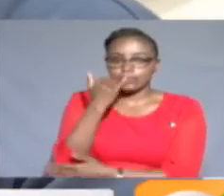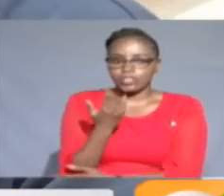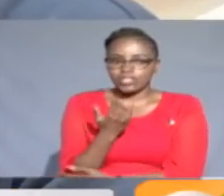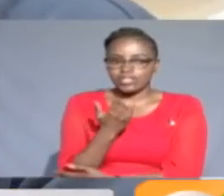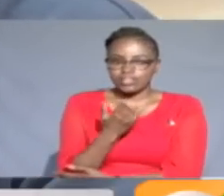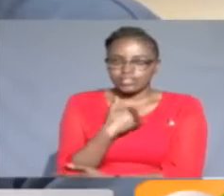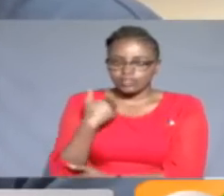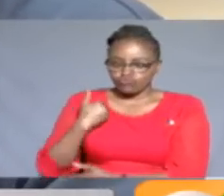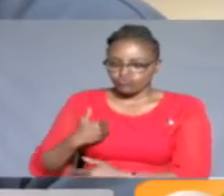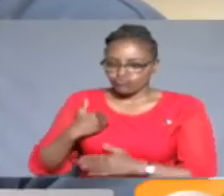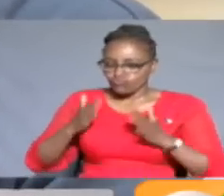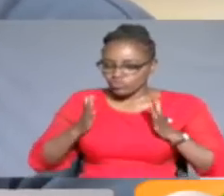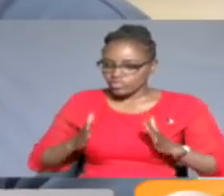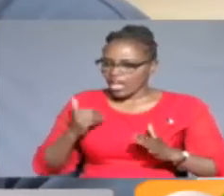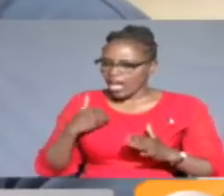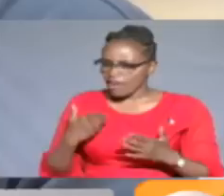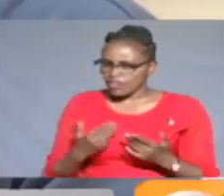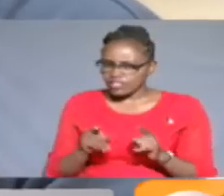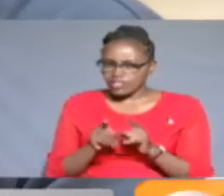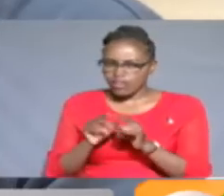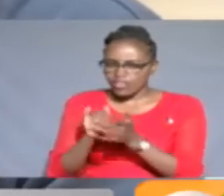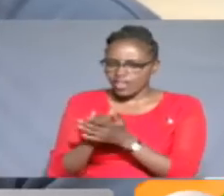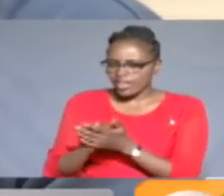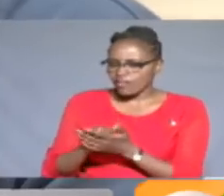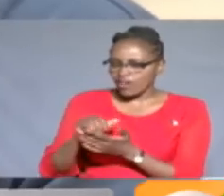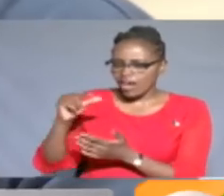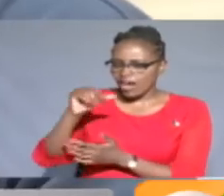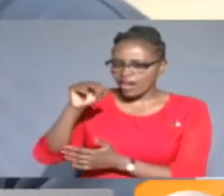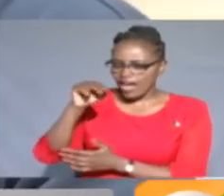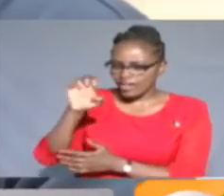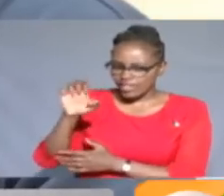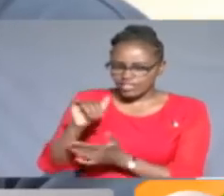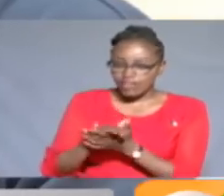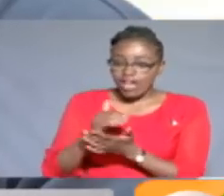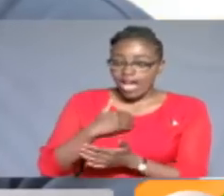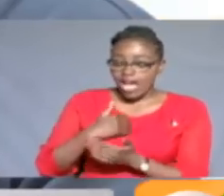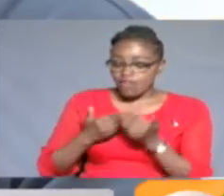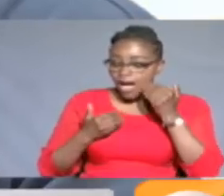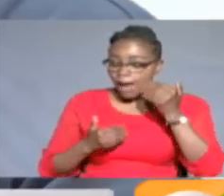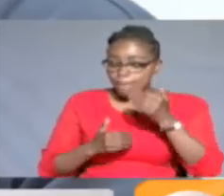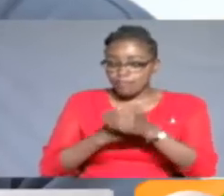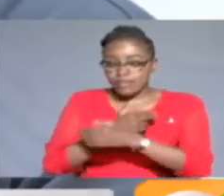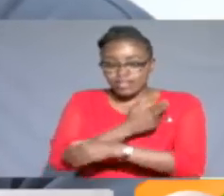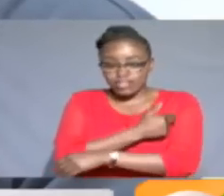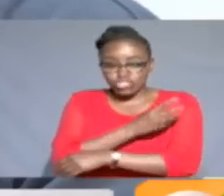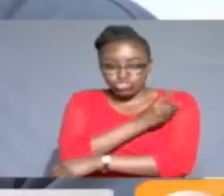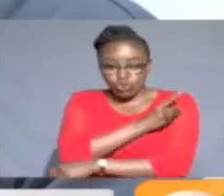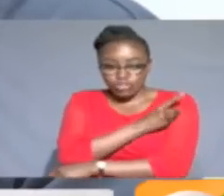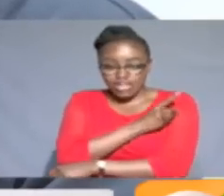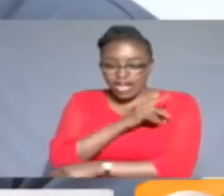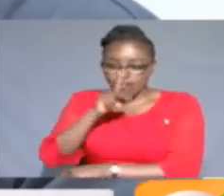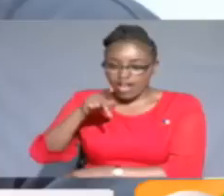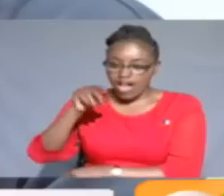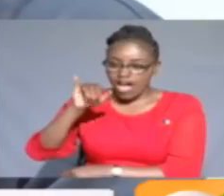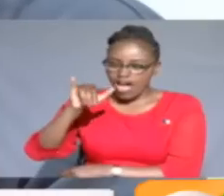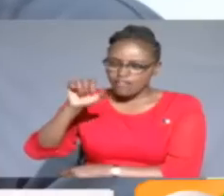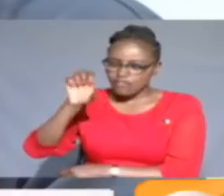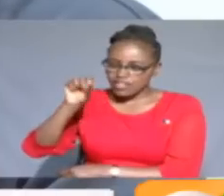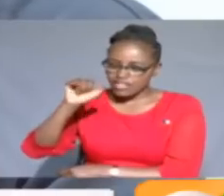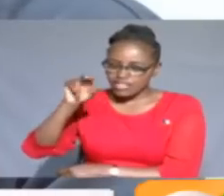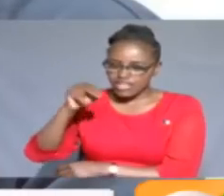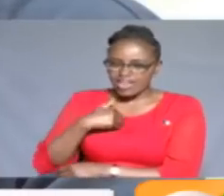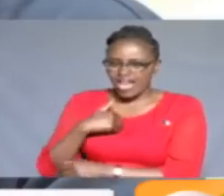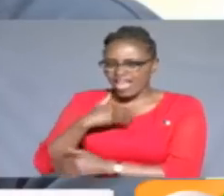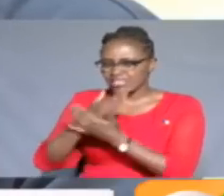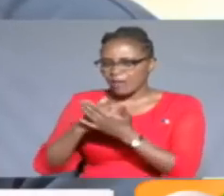has a surgeon, it has an obstetrician gynecologist, it has a pediatrician, it has a physician. Some of them have